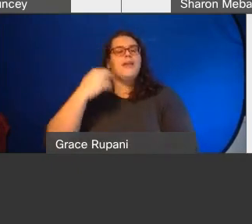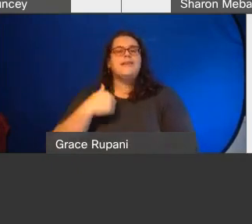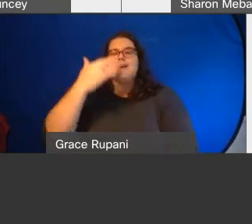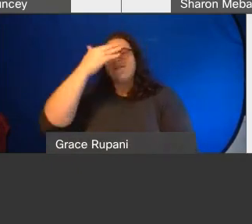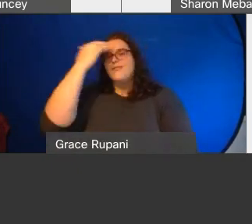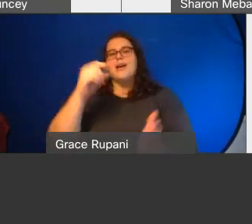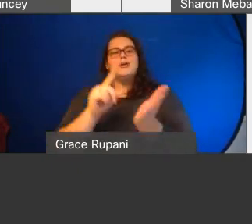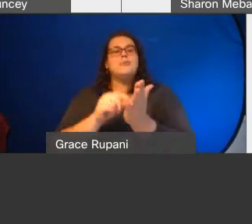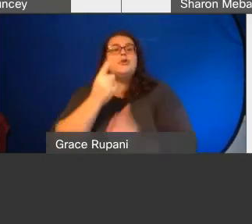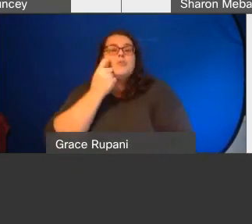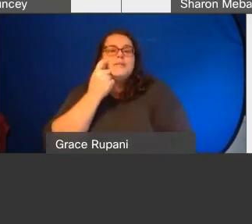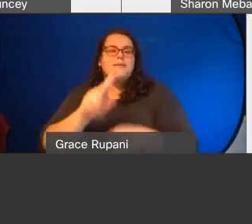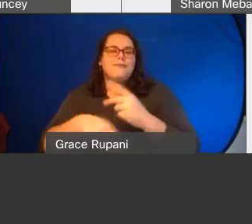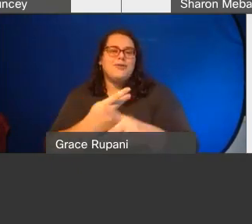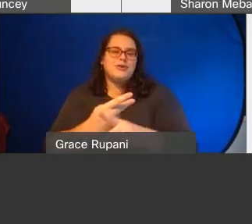version.